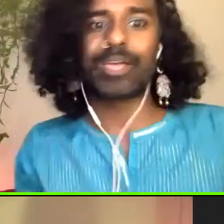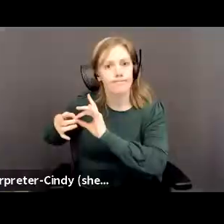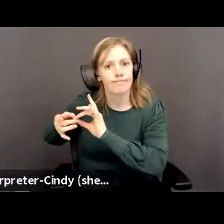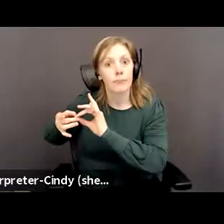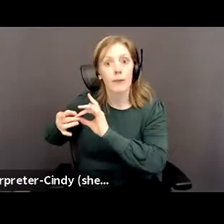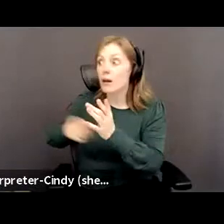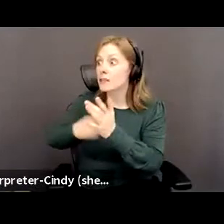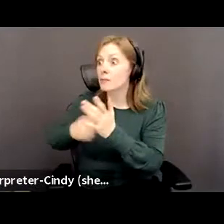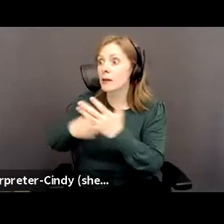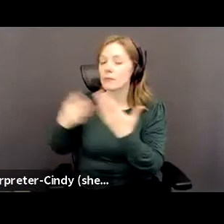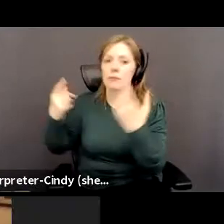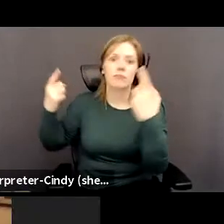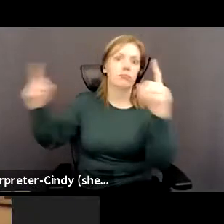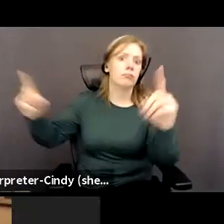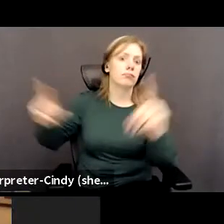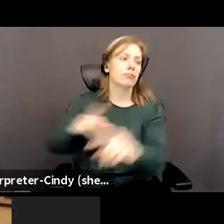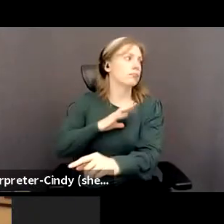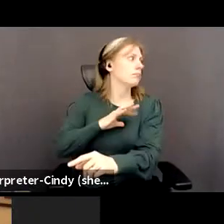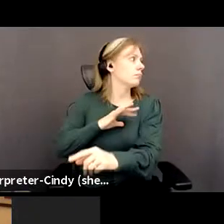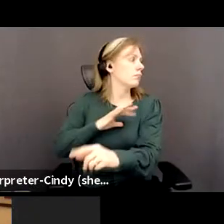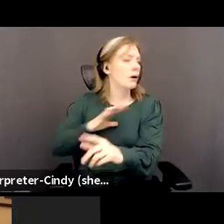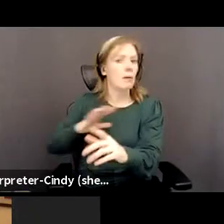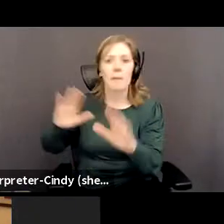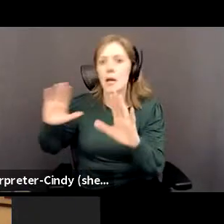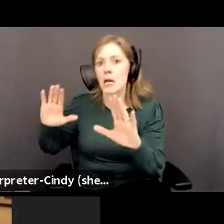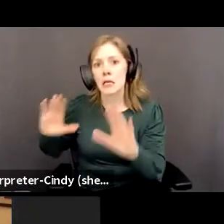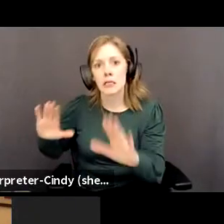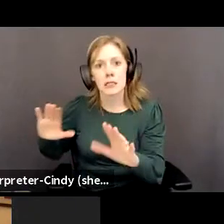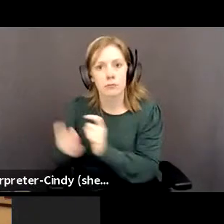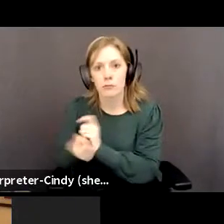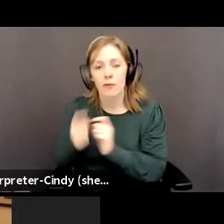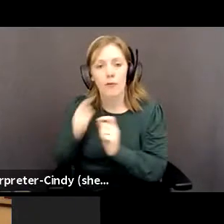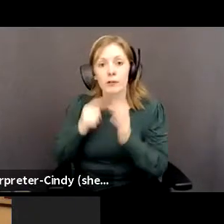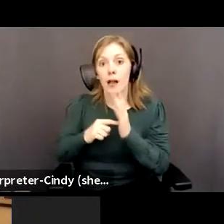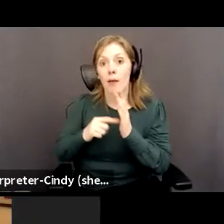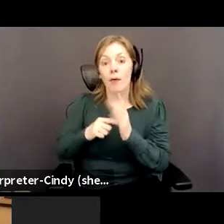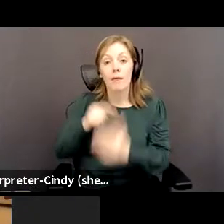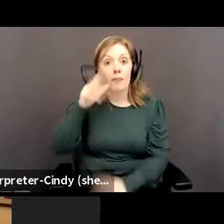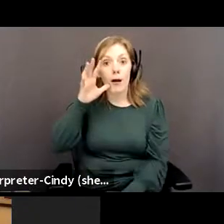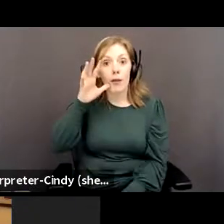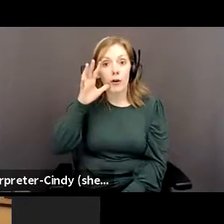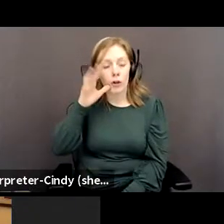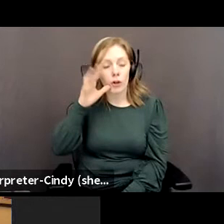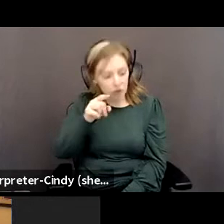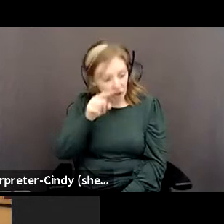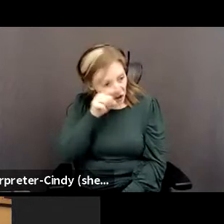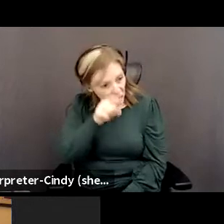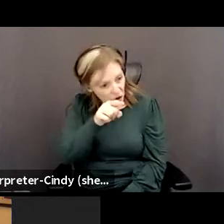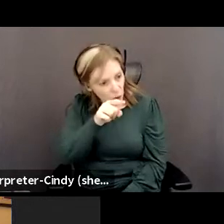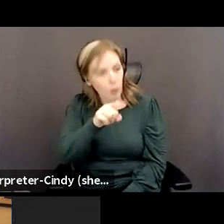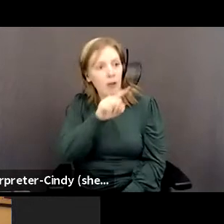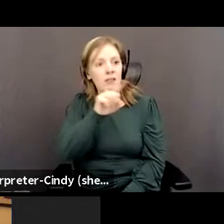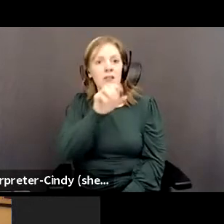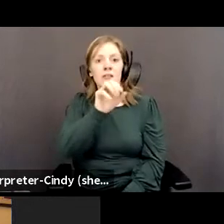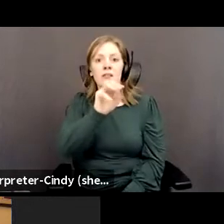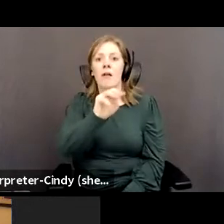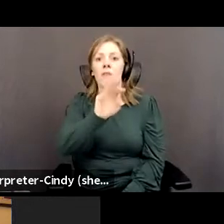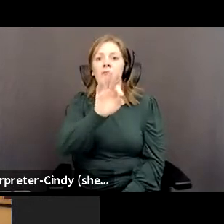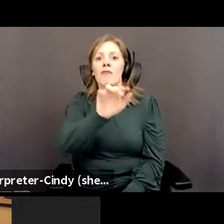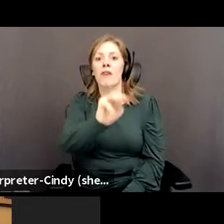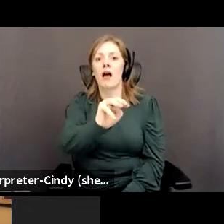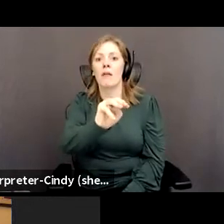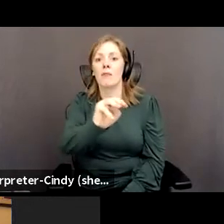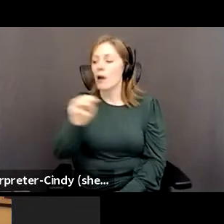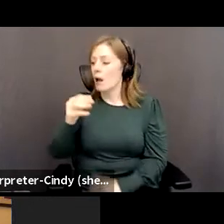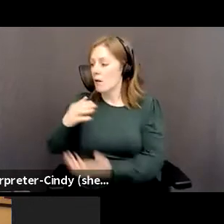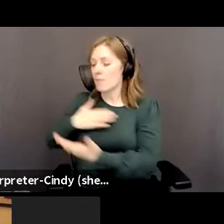breakthroughs, sometimes there are transformations. Sometimes there's the moment where my mother is like, you are Zomfam, here is one of my saris, you should wear